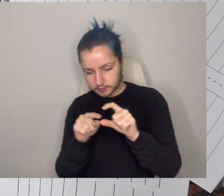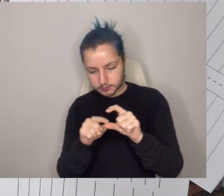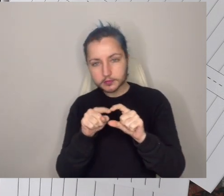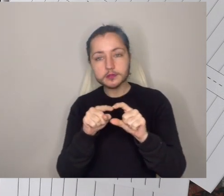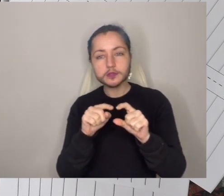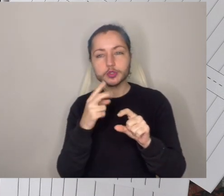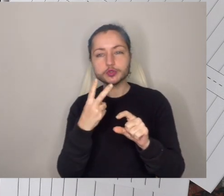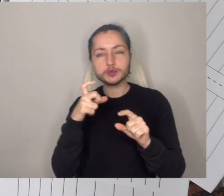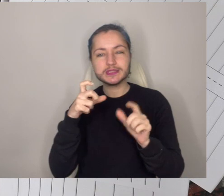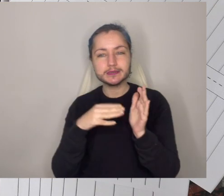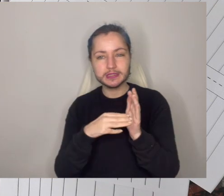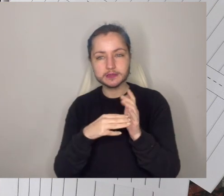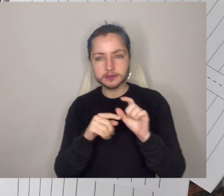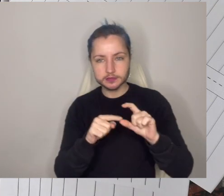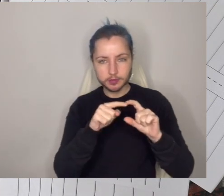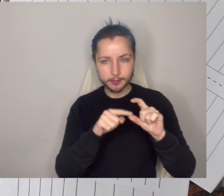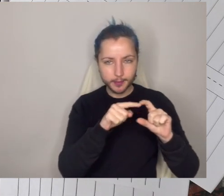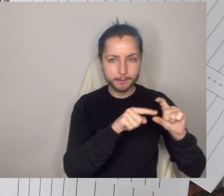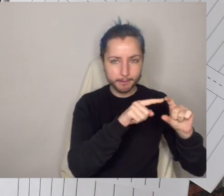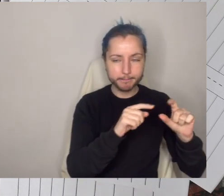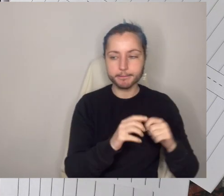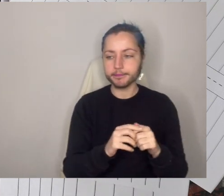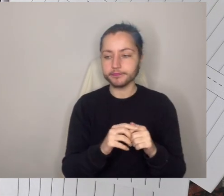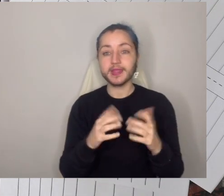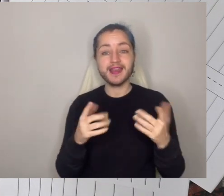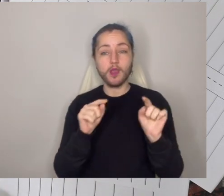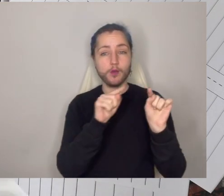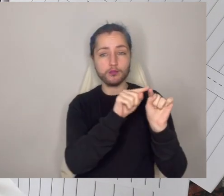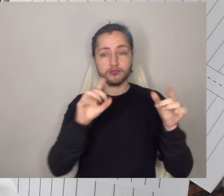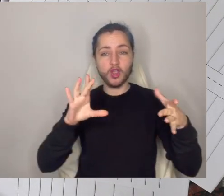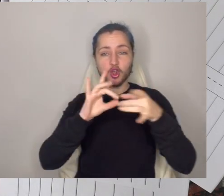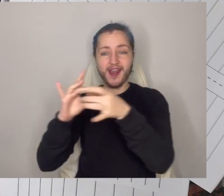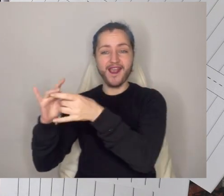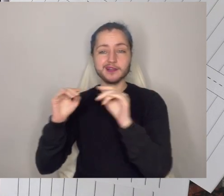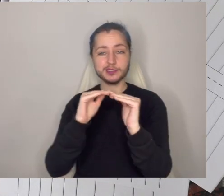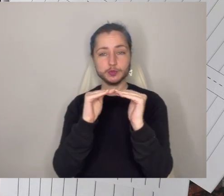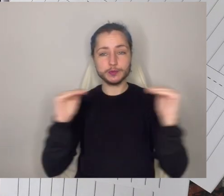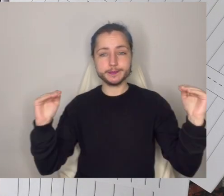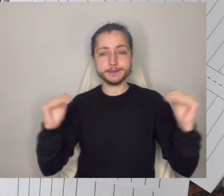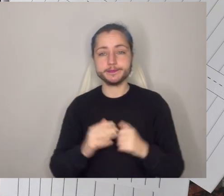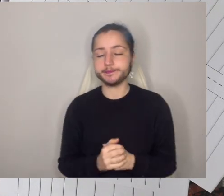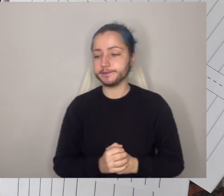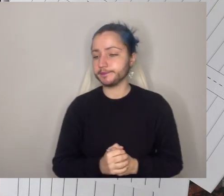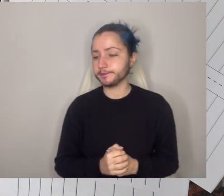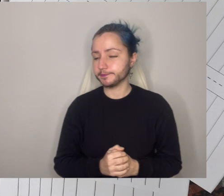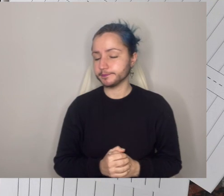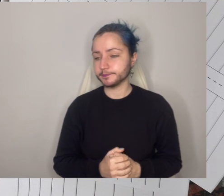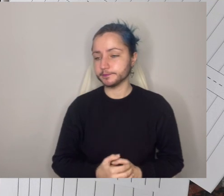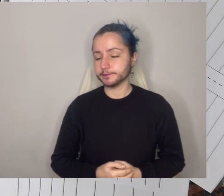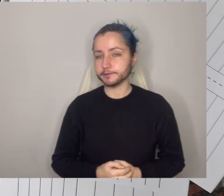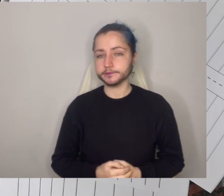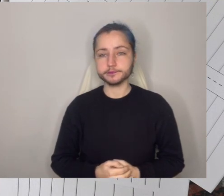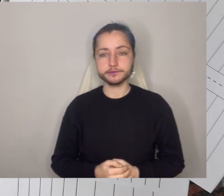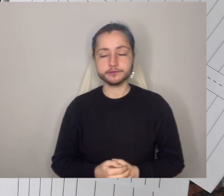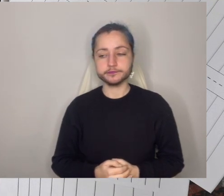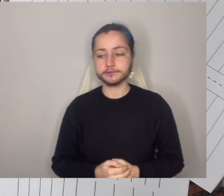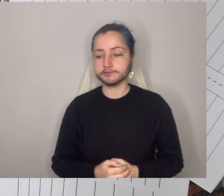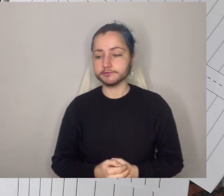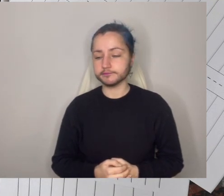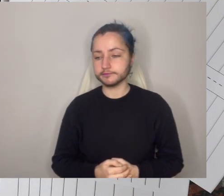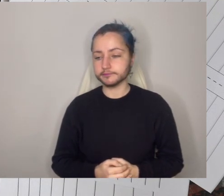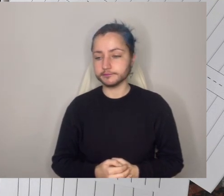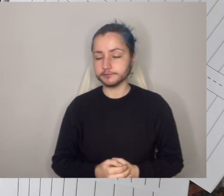If you put it on a nice portrait way up, along the bottom, if you just